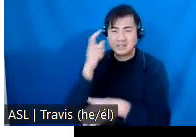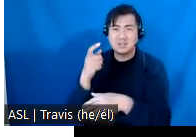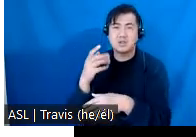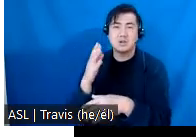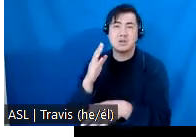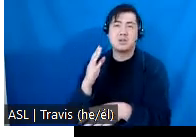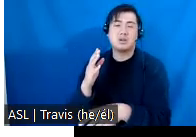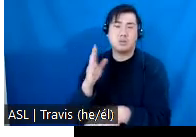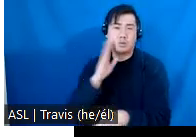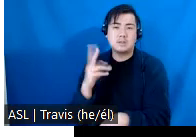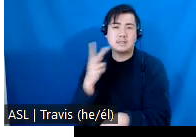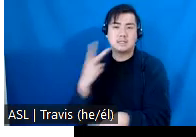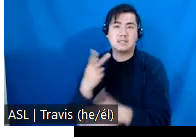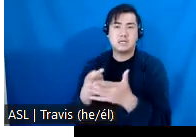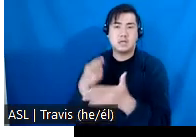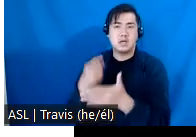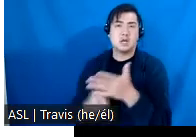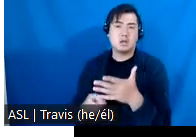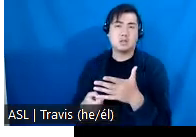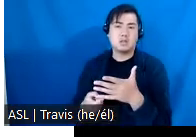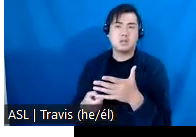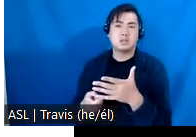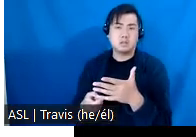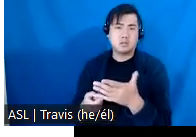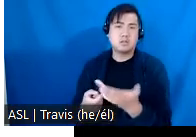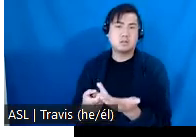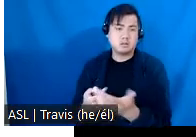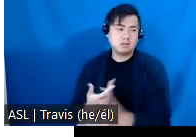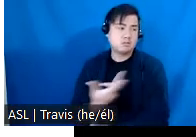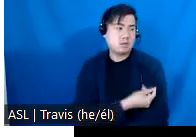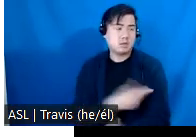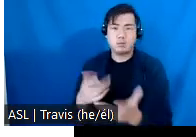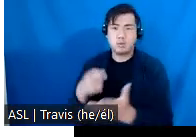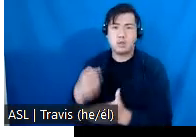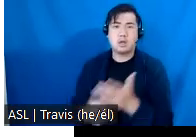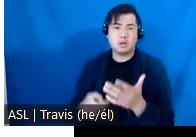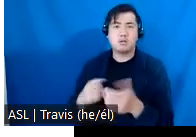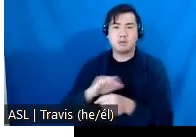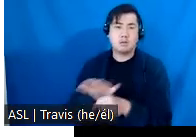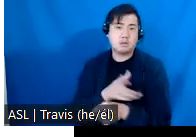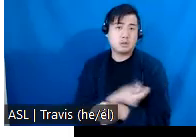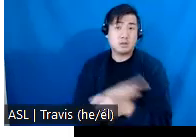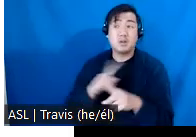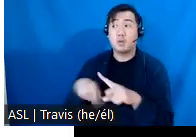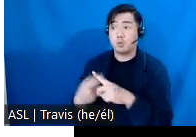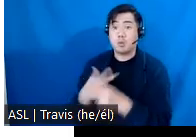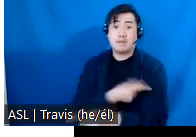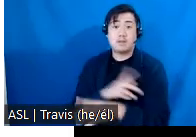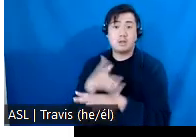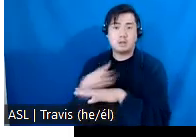tag associated with these vaccines for COVID-19 for when the Federal Reserve kind of dries up.